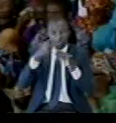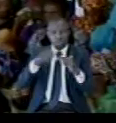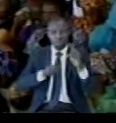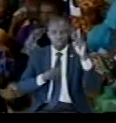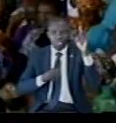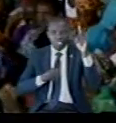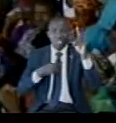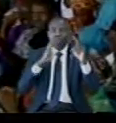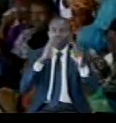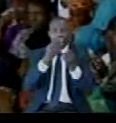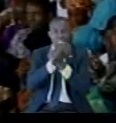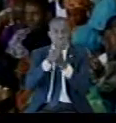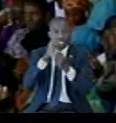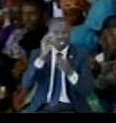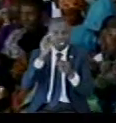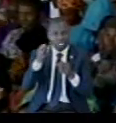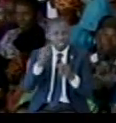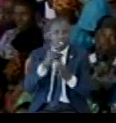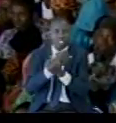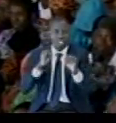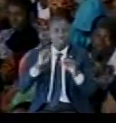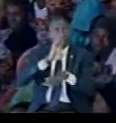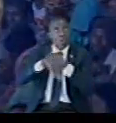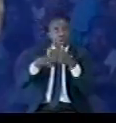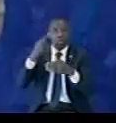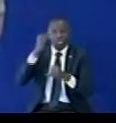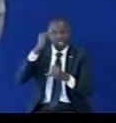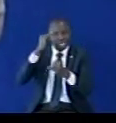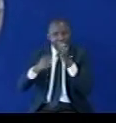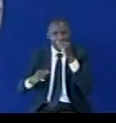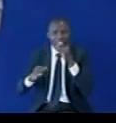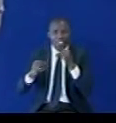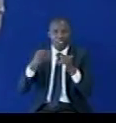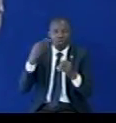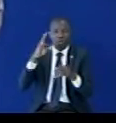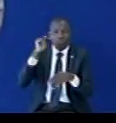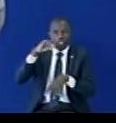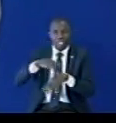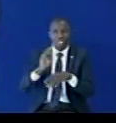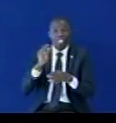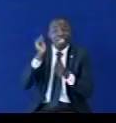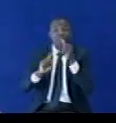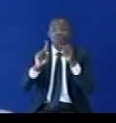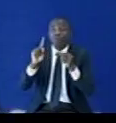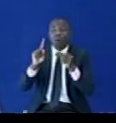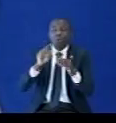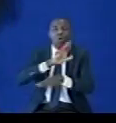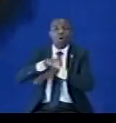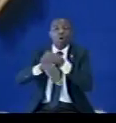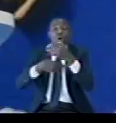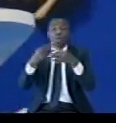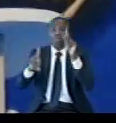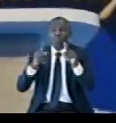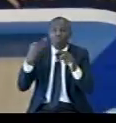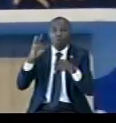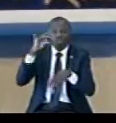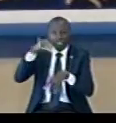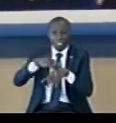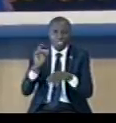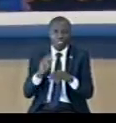be saved. All the ends of the earth, everyone, all the ends of the